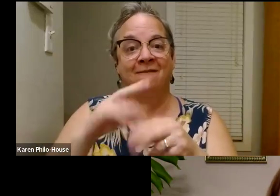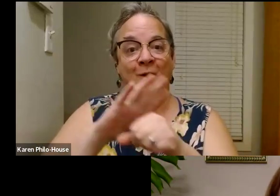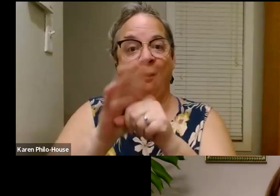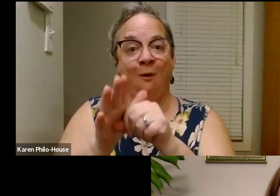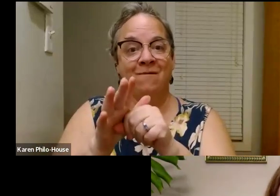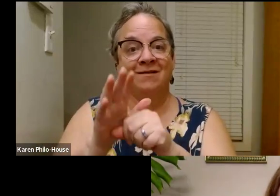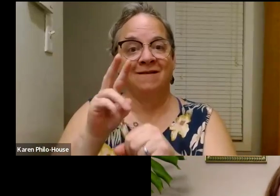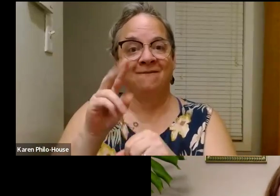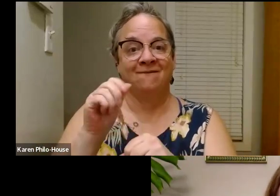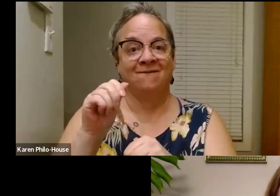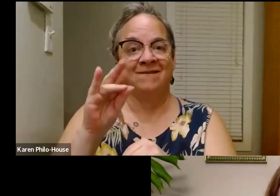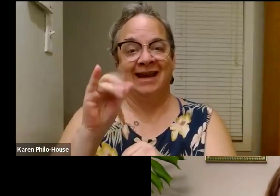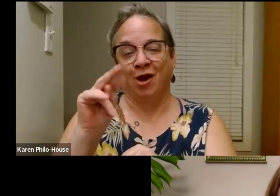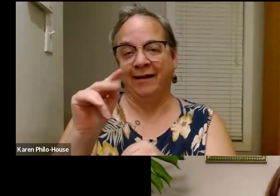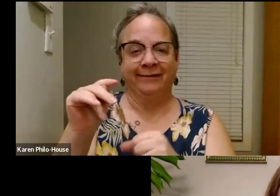in the summer,